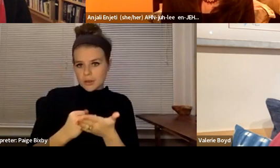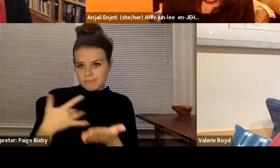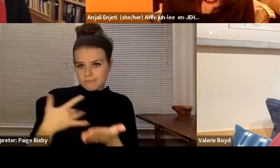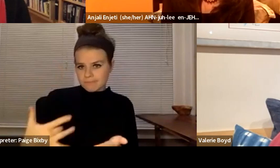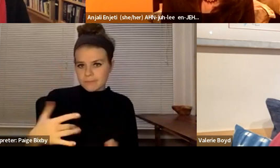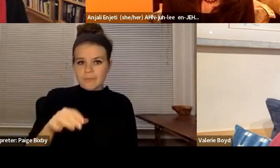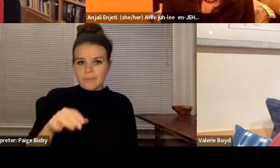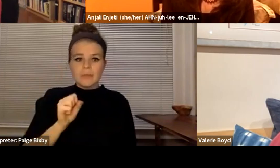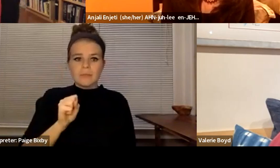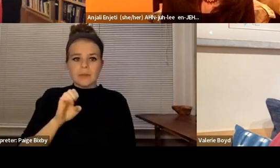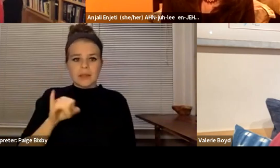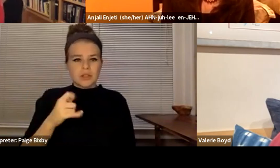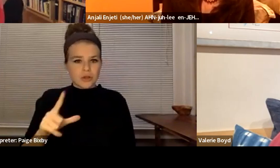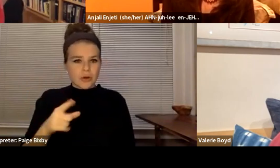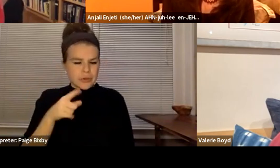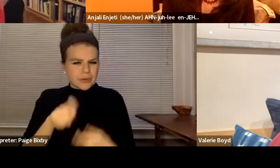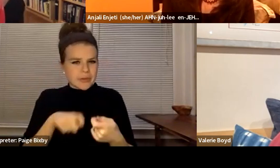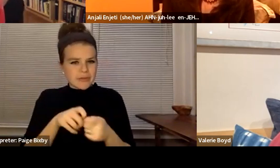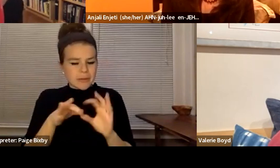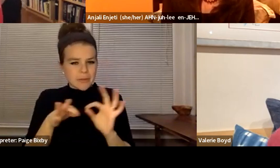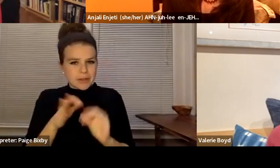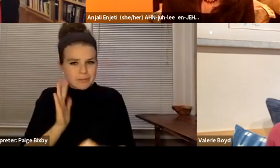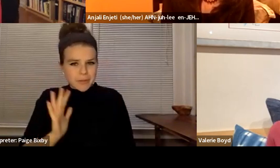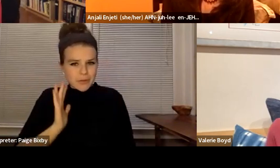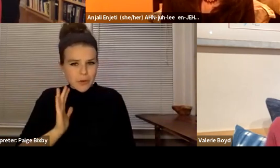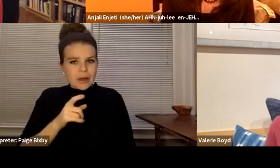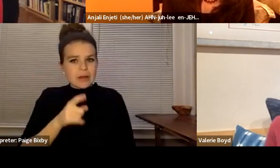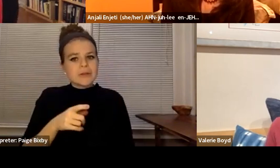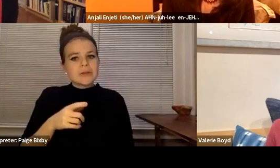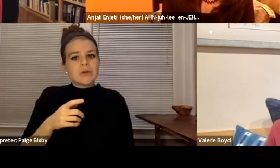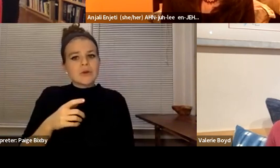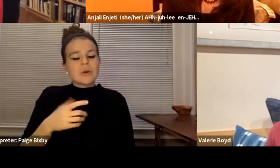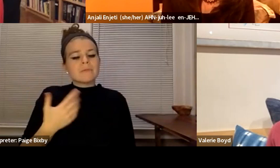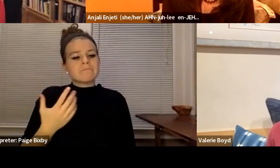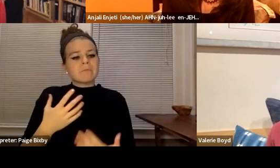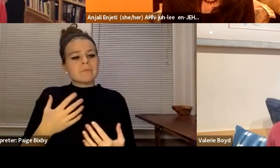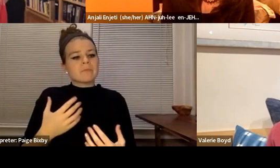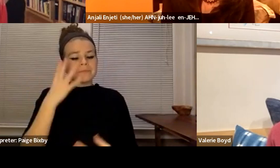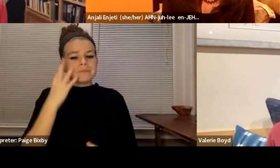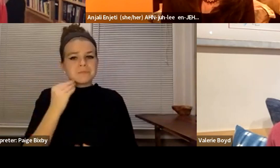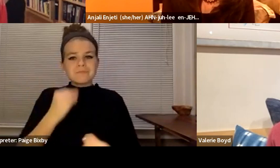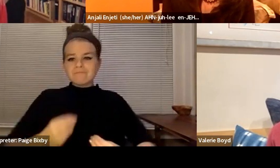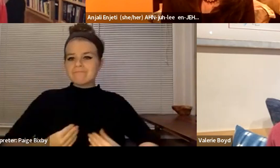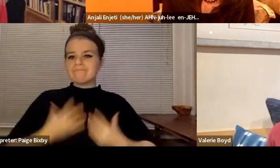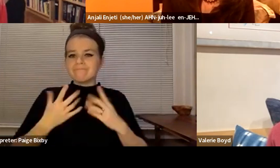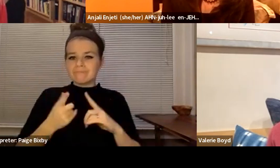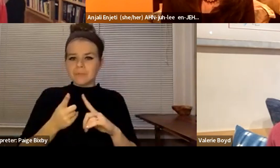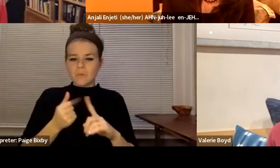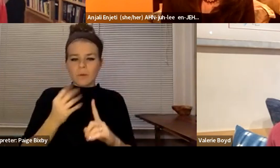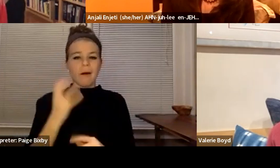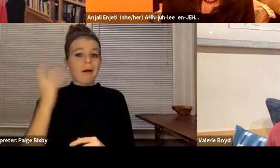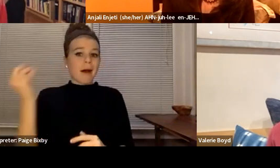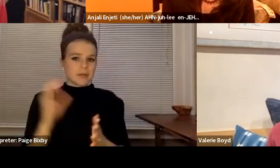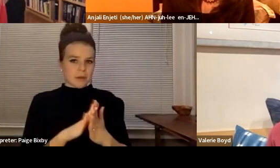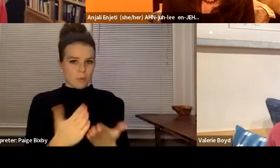Sejal, you specifically have said in the past that you've sought inspiration from outside literature to think about